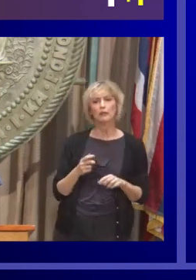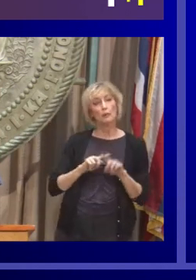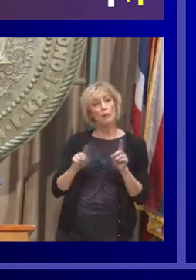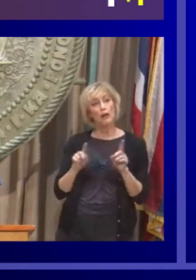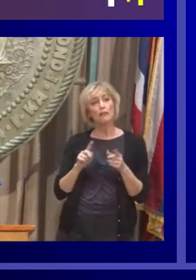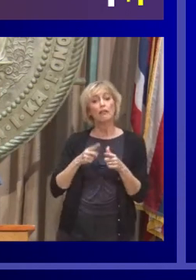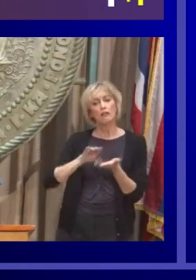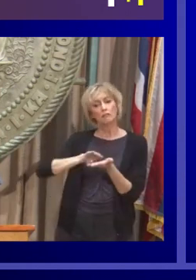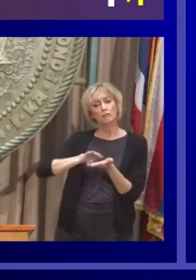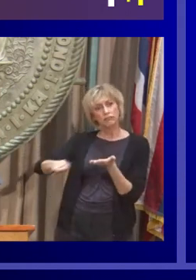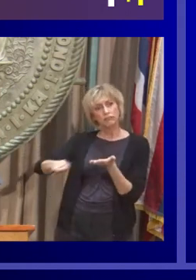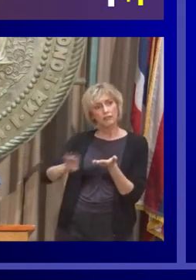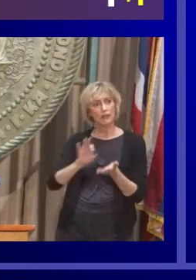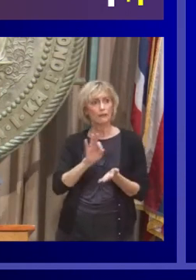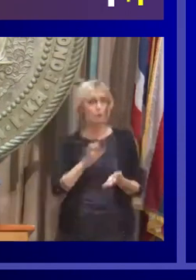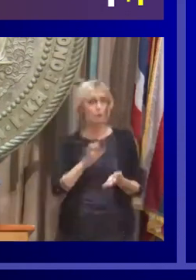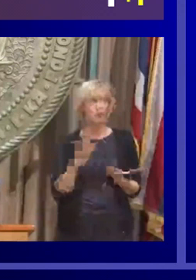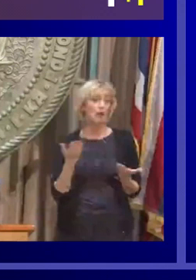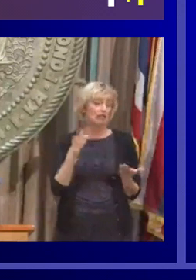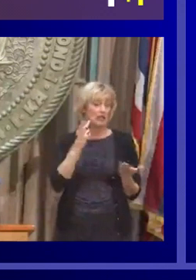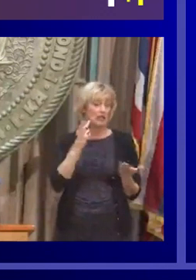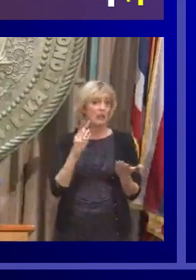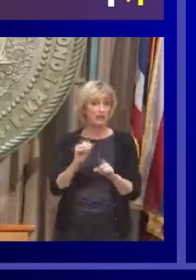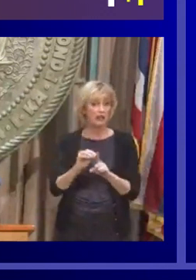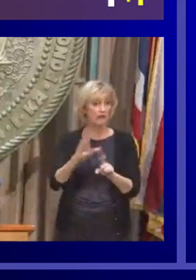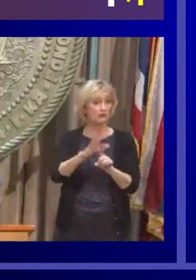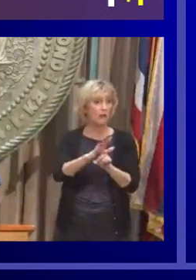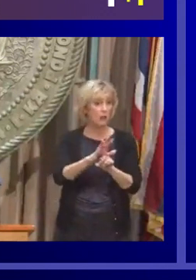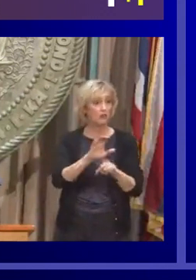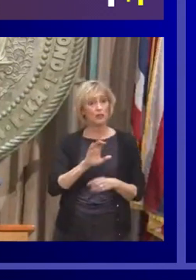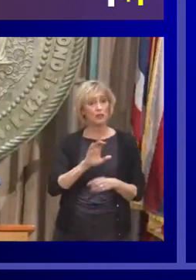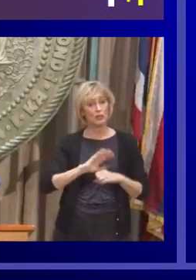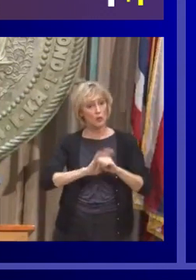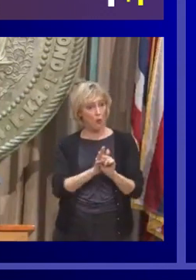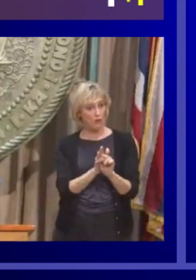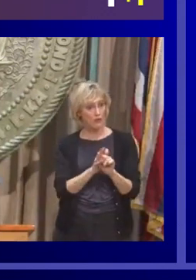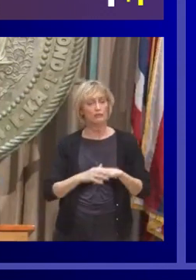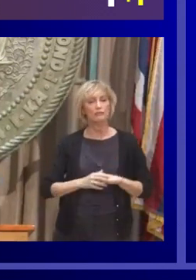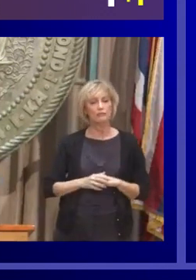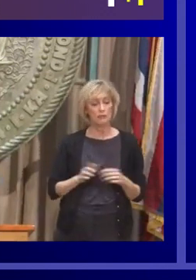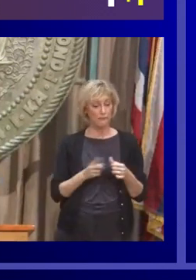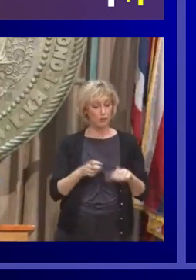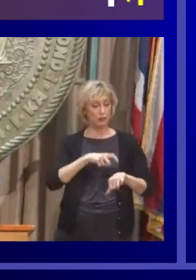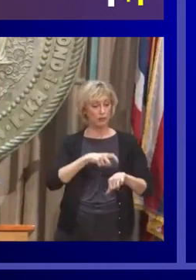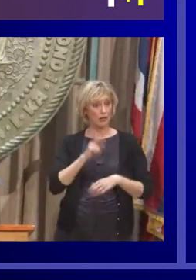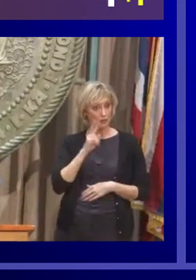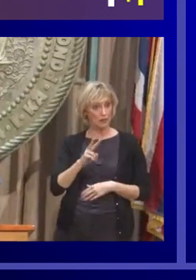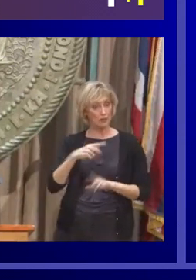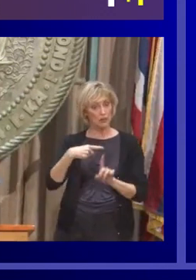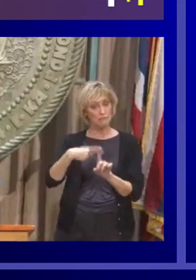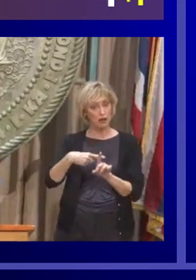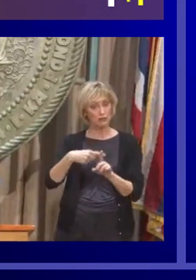have been exposed to COVID-19. And again, this is the first time we've seen a positive result.